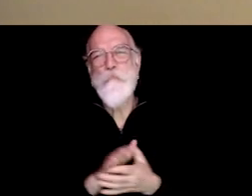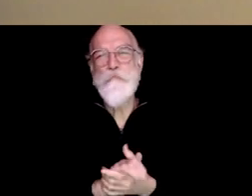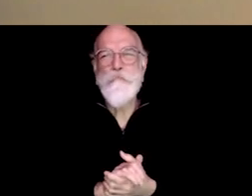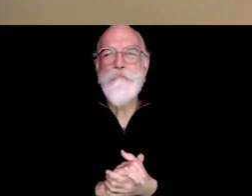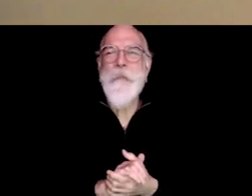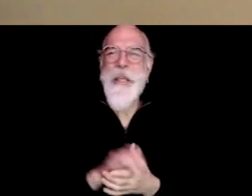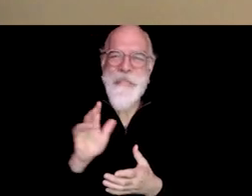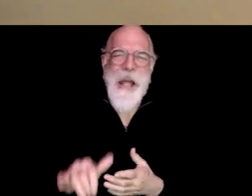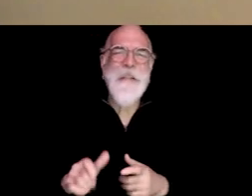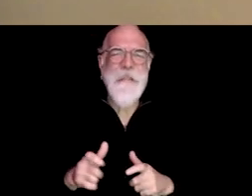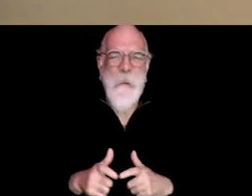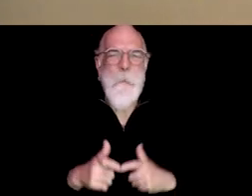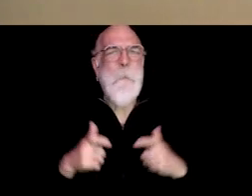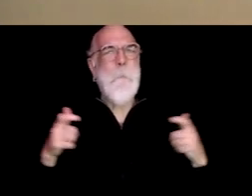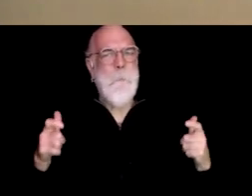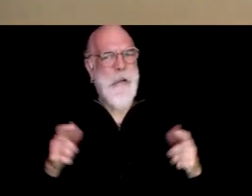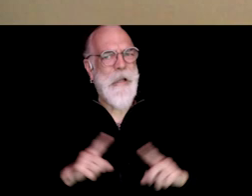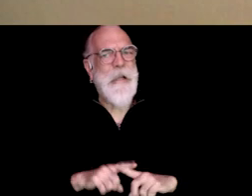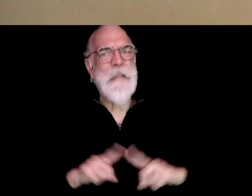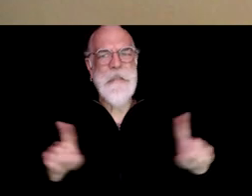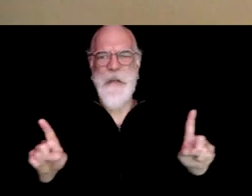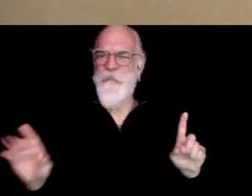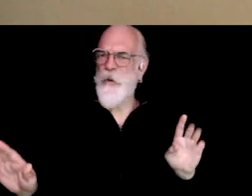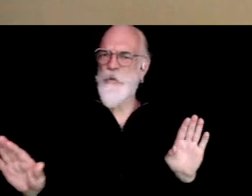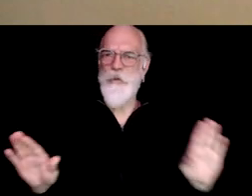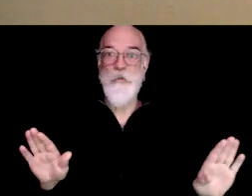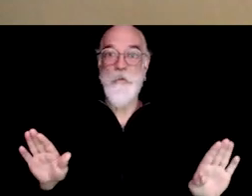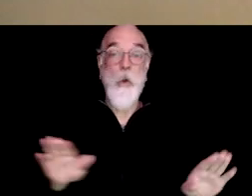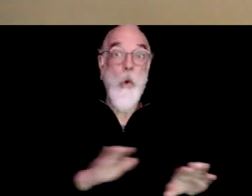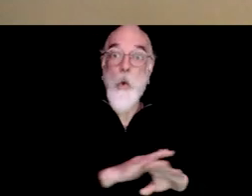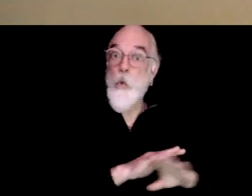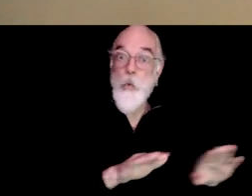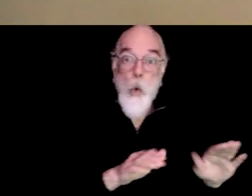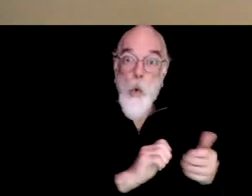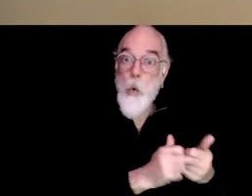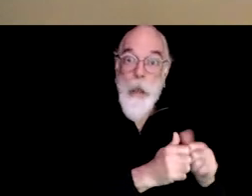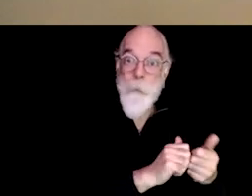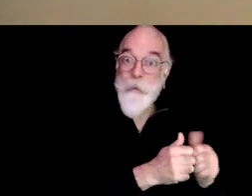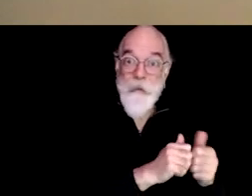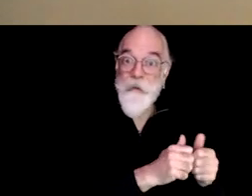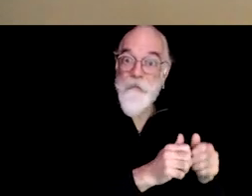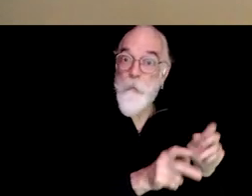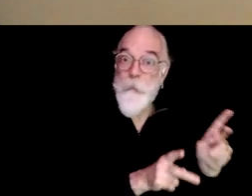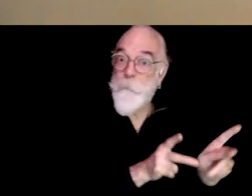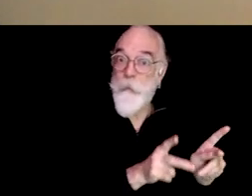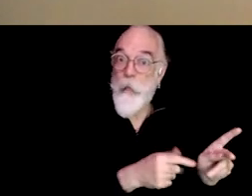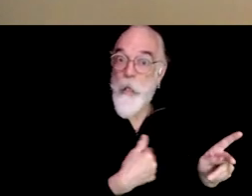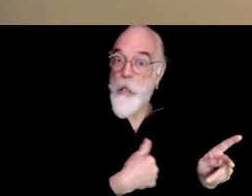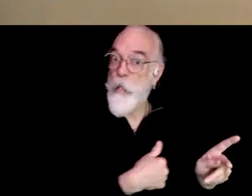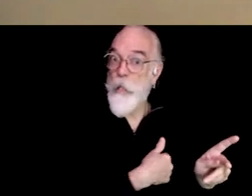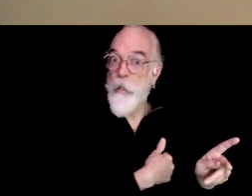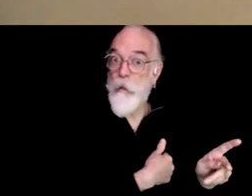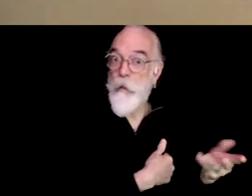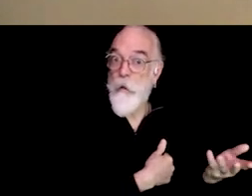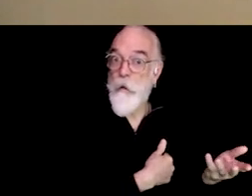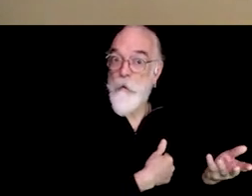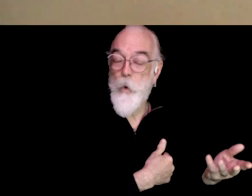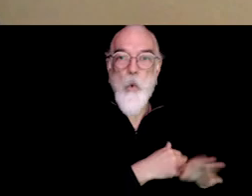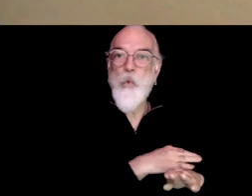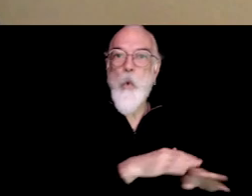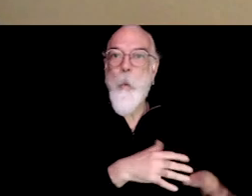so it would make a big difference there if we were not competitive beings, if we were